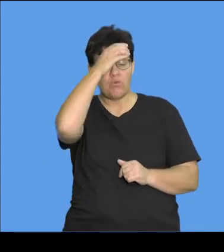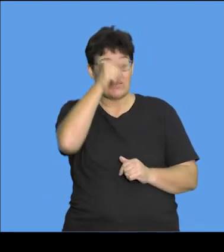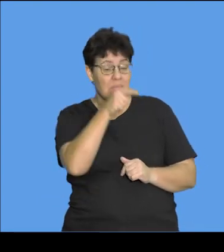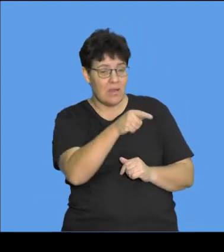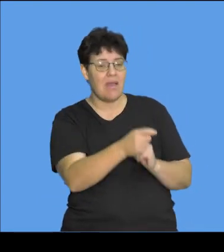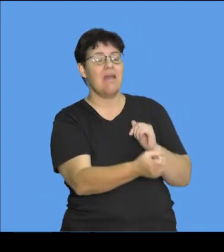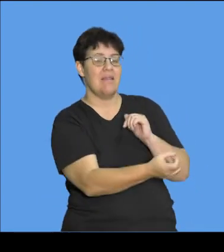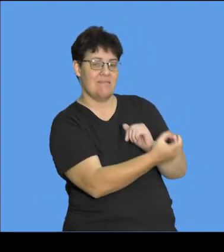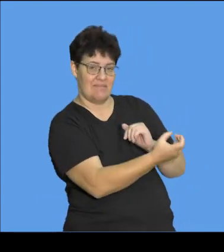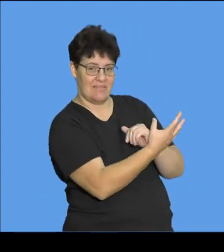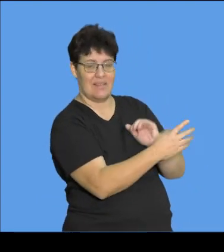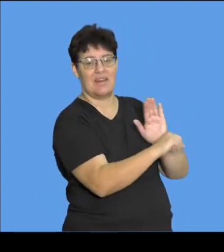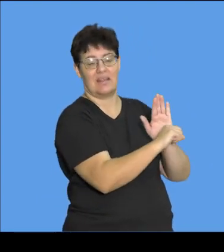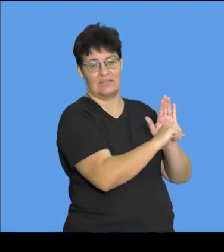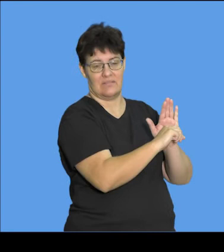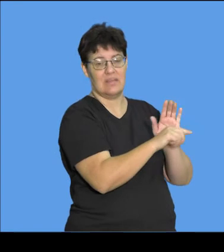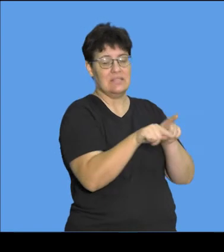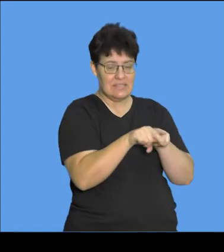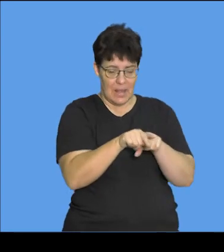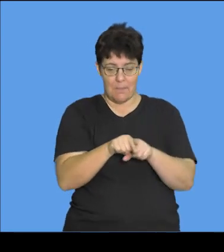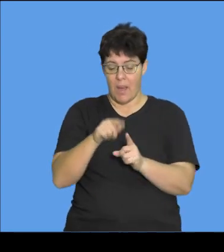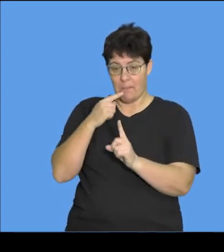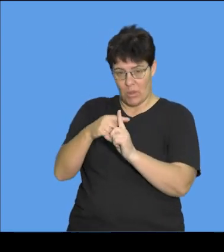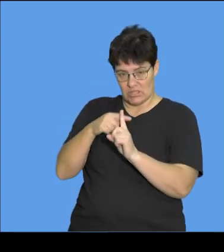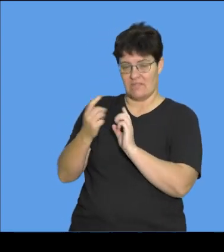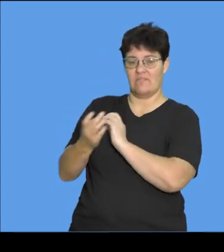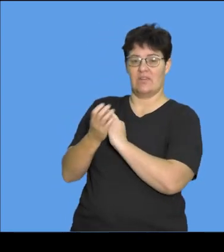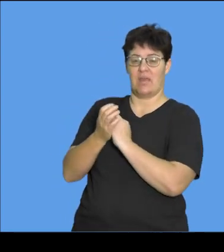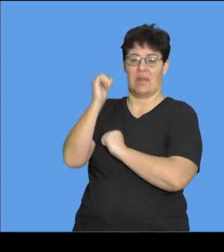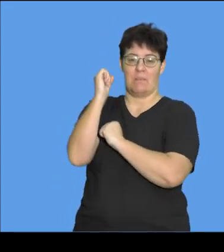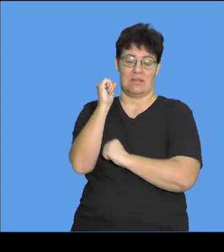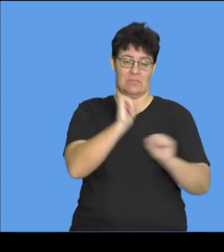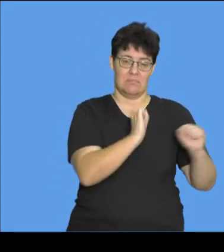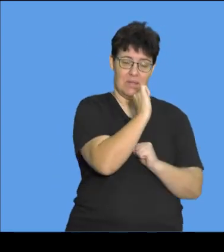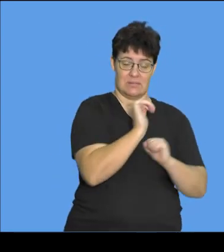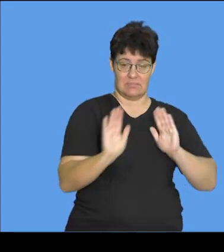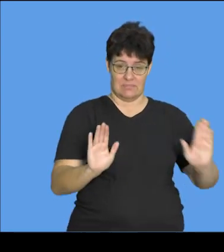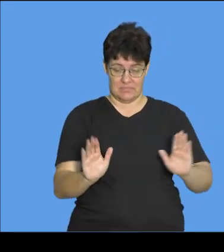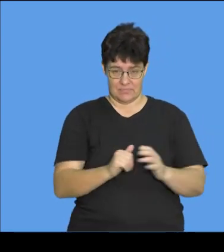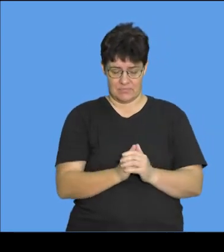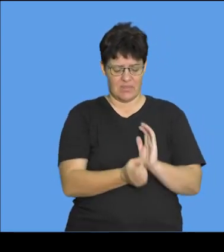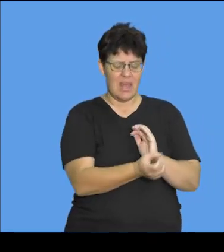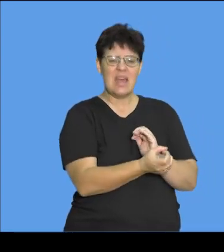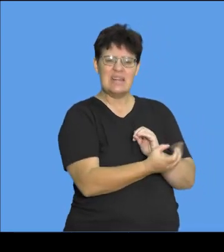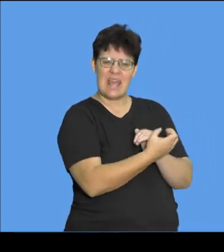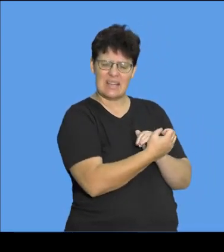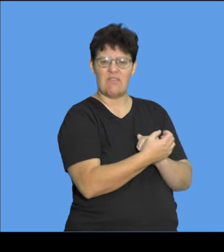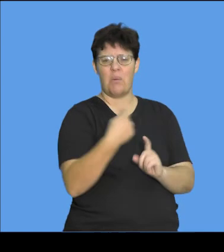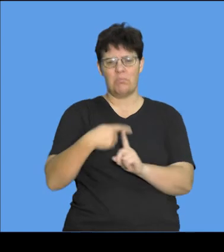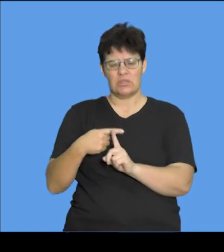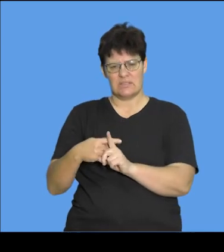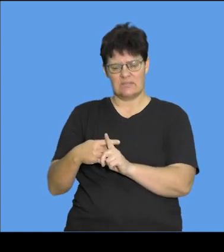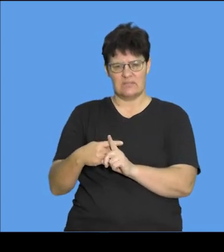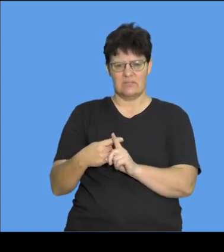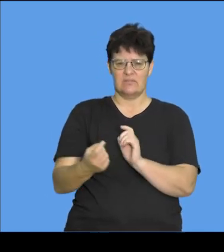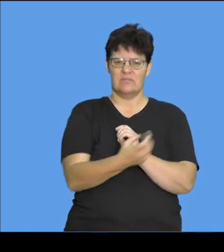negative feedback and the positive feedback mechanisms. Let's try and understand what negative feedback and positive feedback